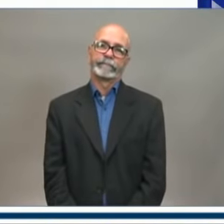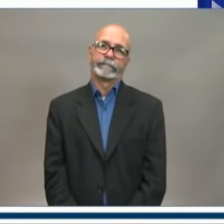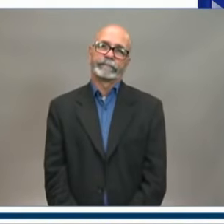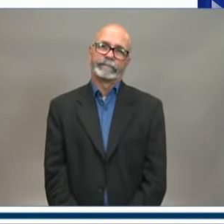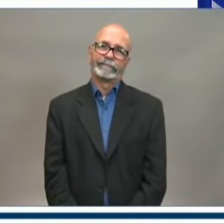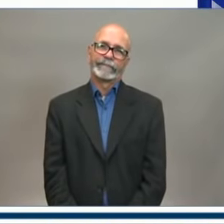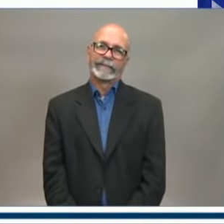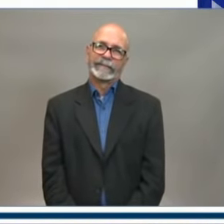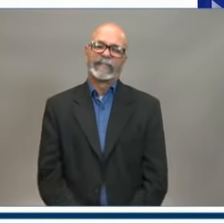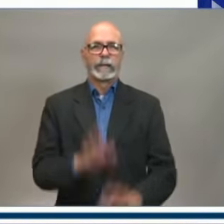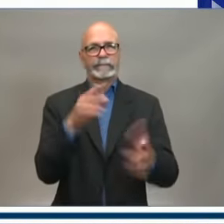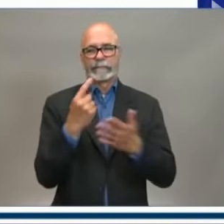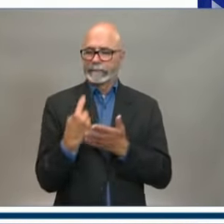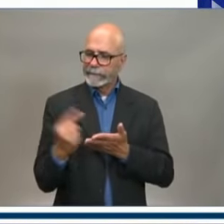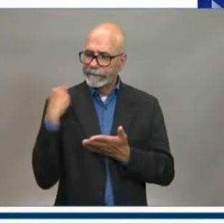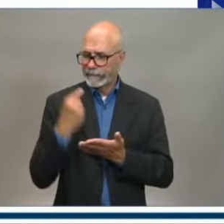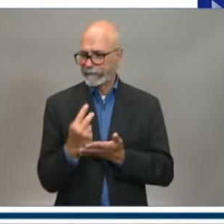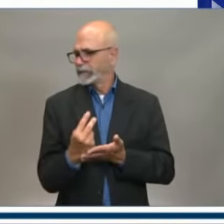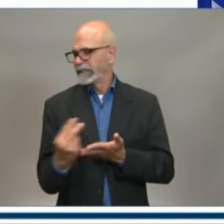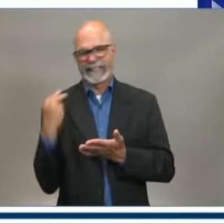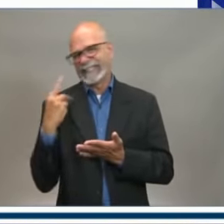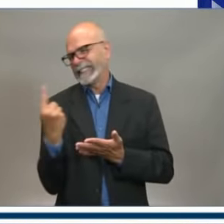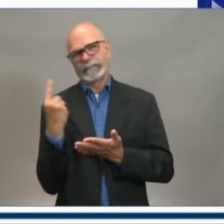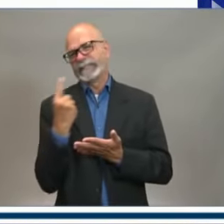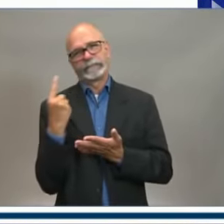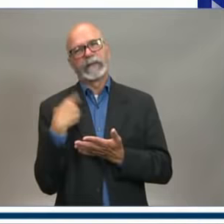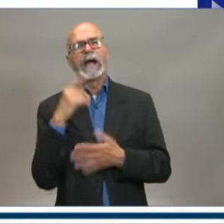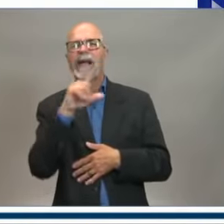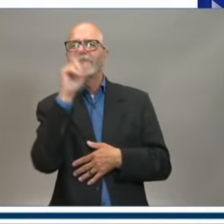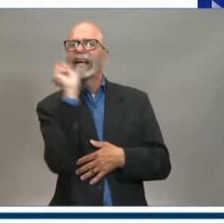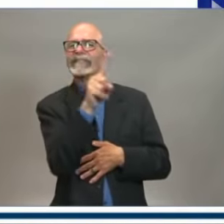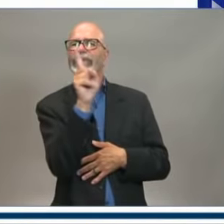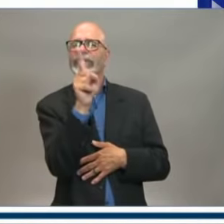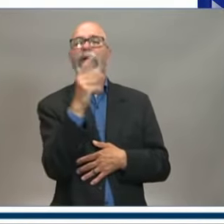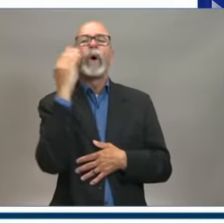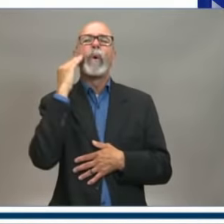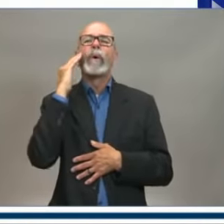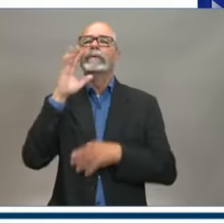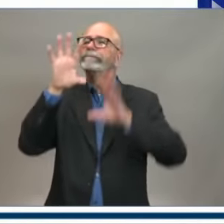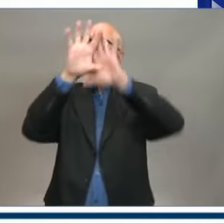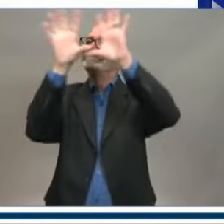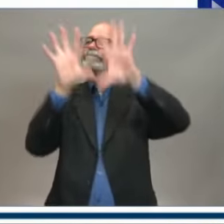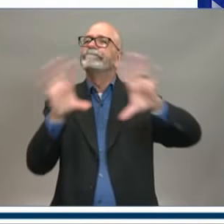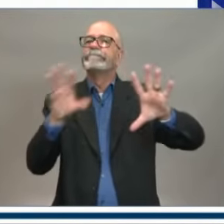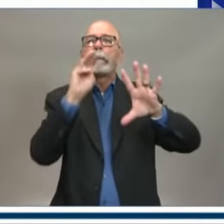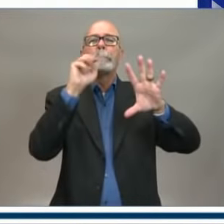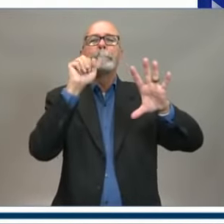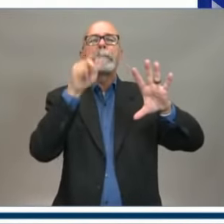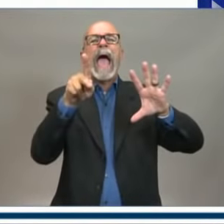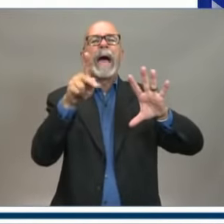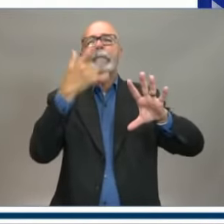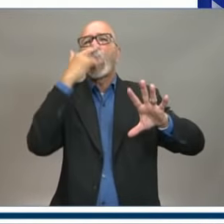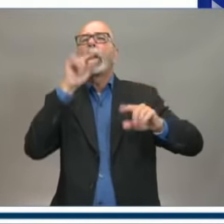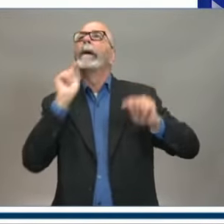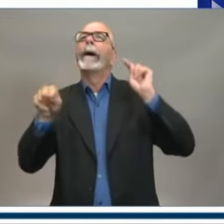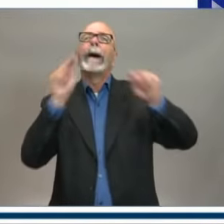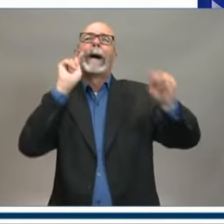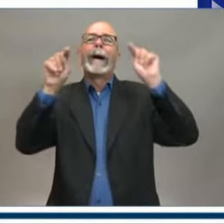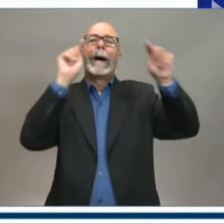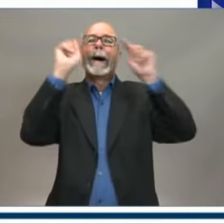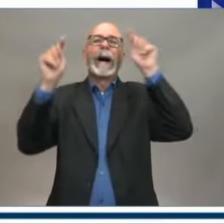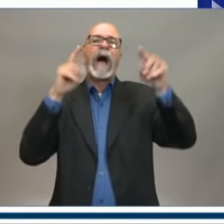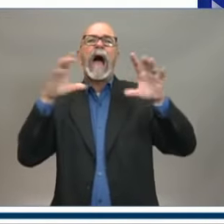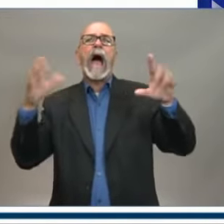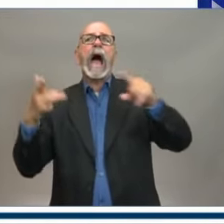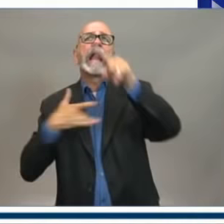current active cases on the province's COVID map instead of just the total number of cumulative cases. And you've been making good progress on this. You got the